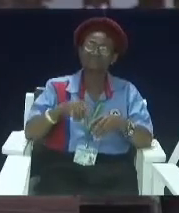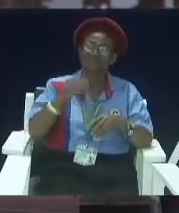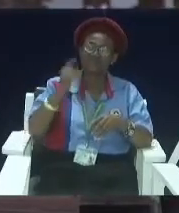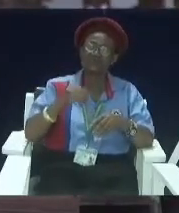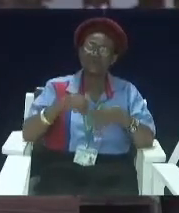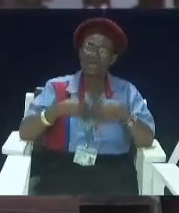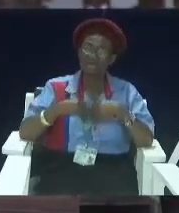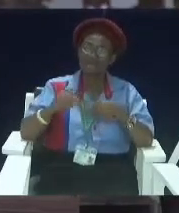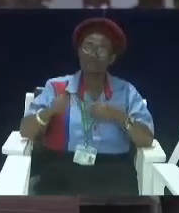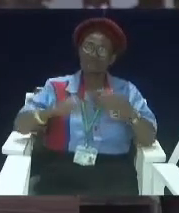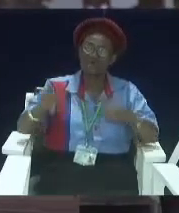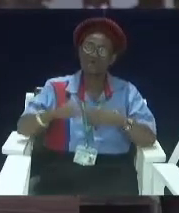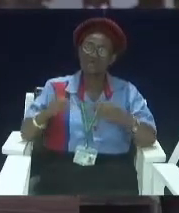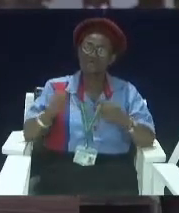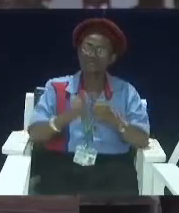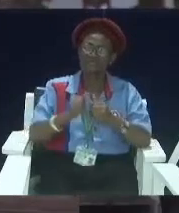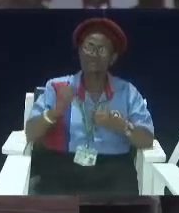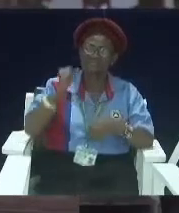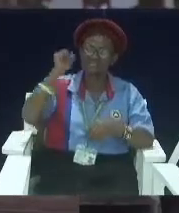wife.